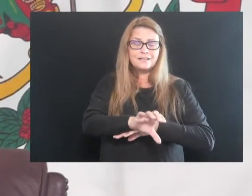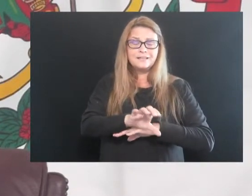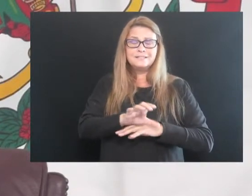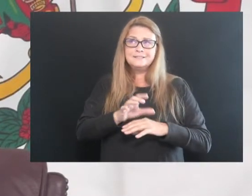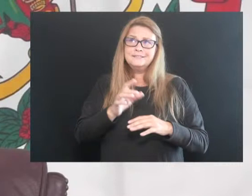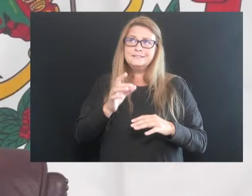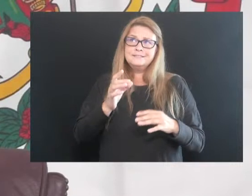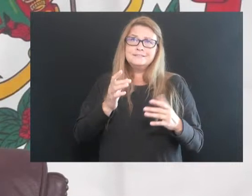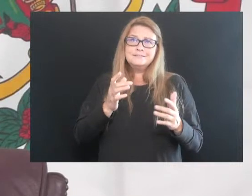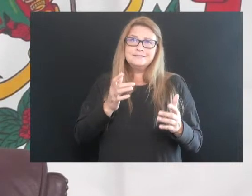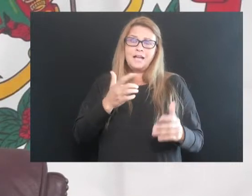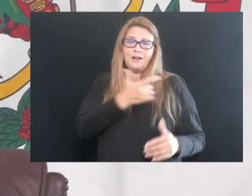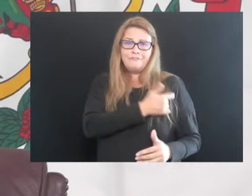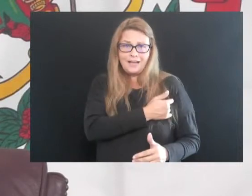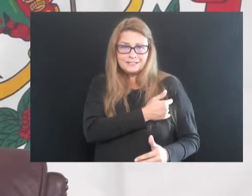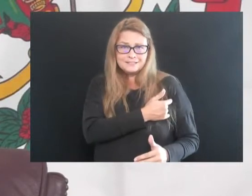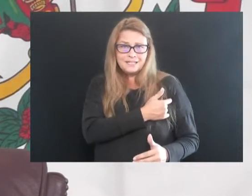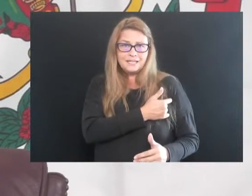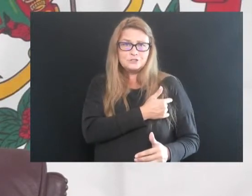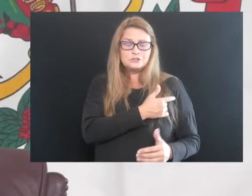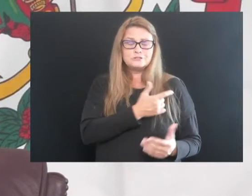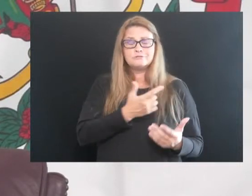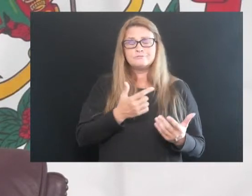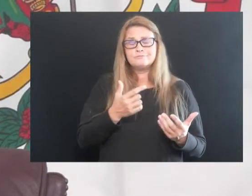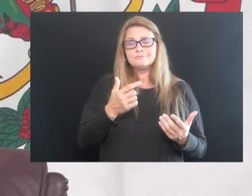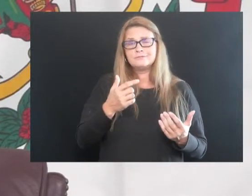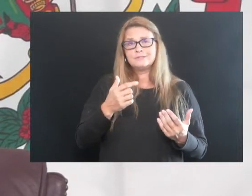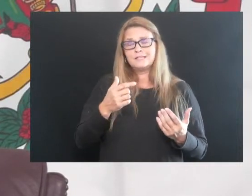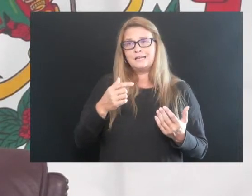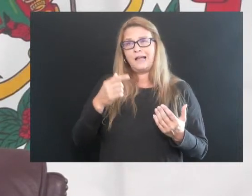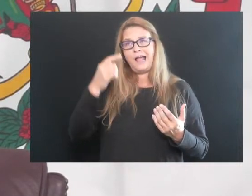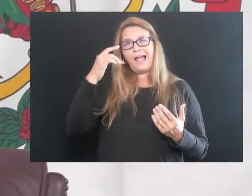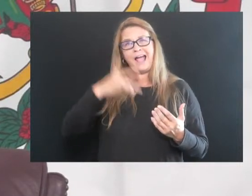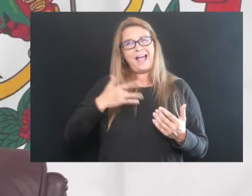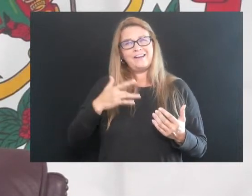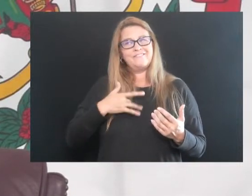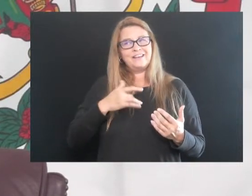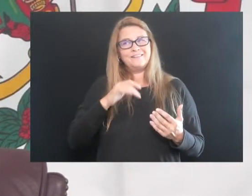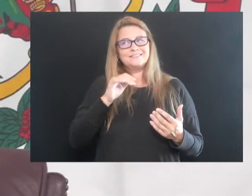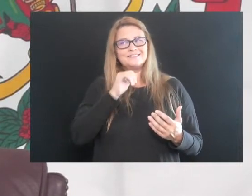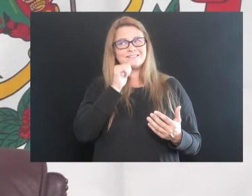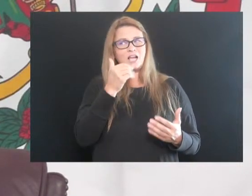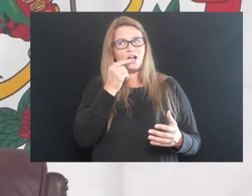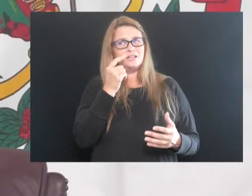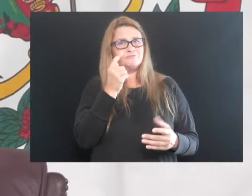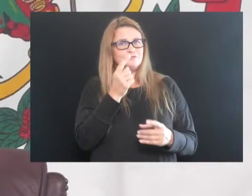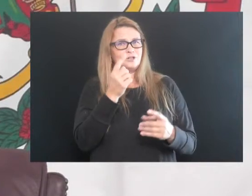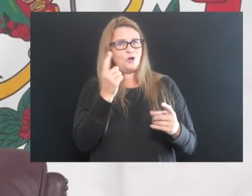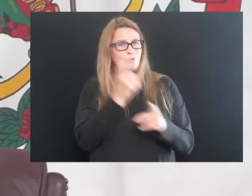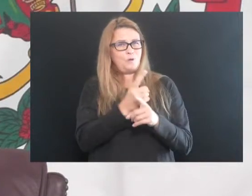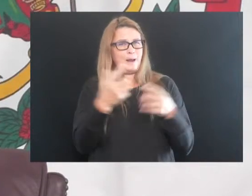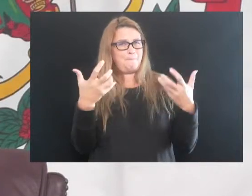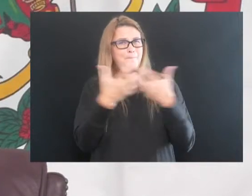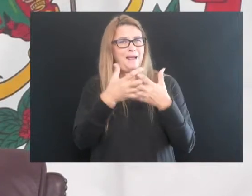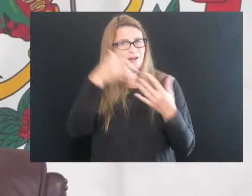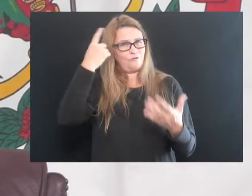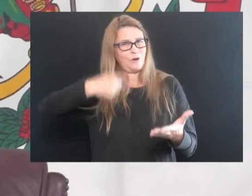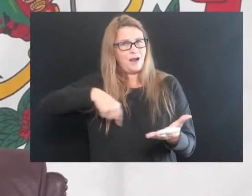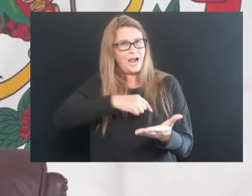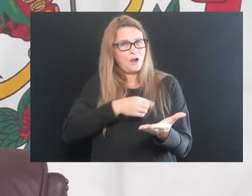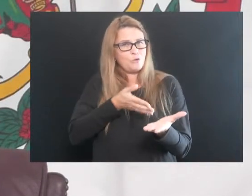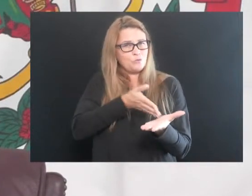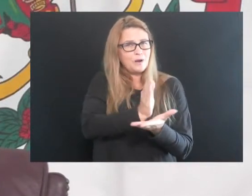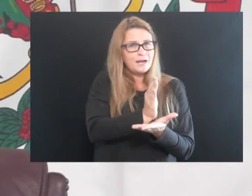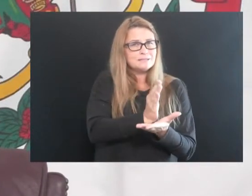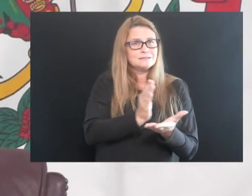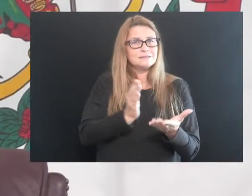consider our freedoms and our Constitution, I'm not for that. I'm not for that at all. You know, I think